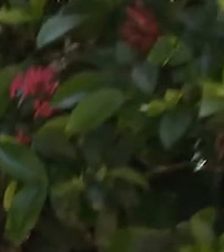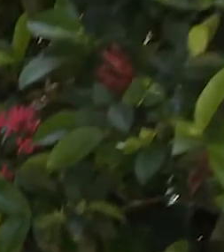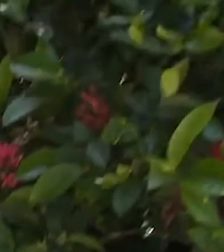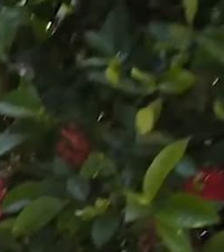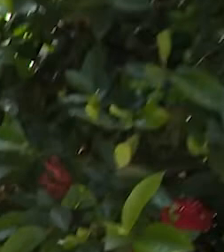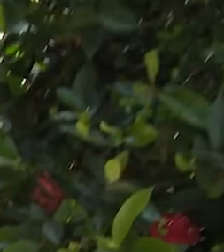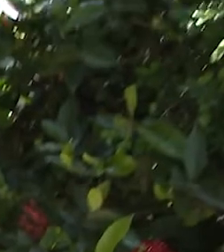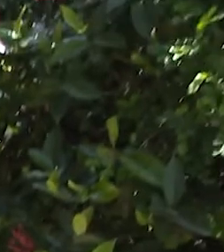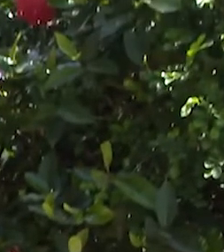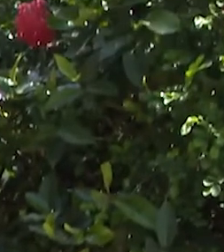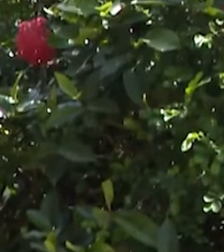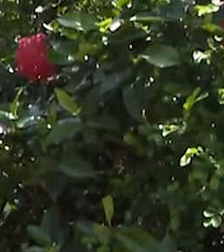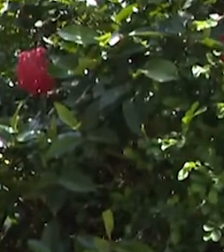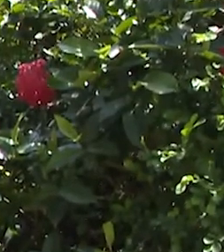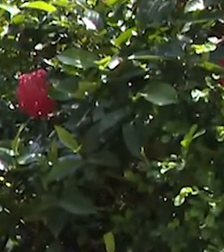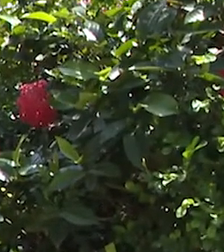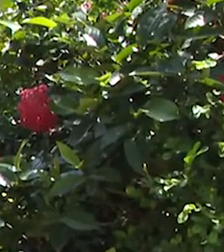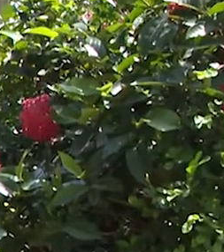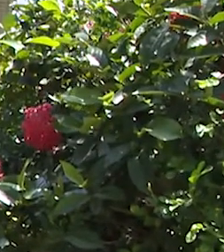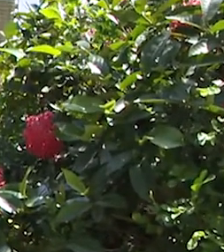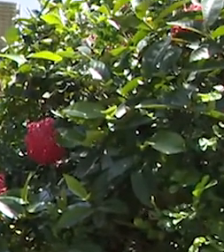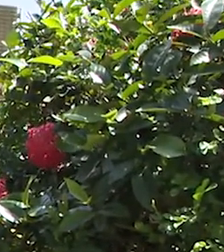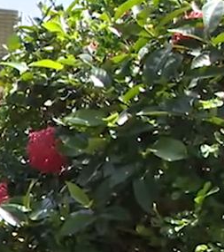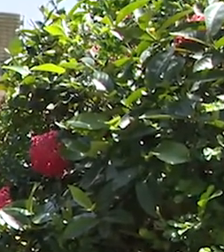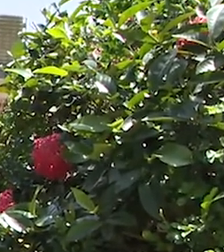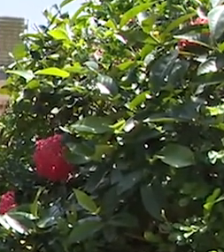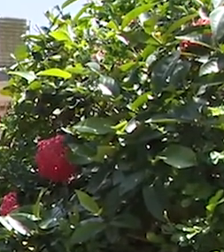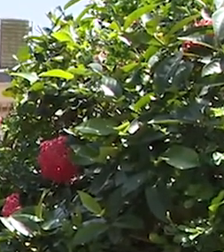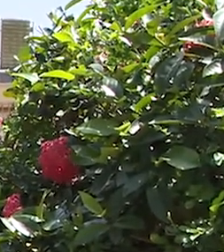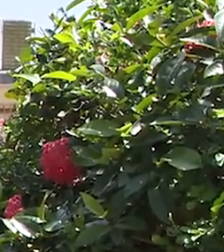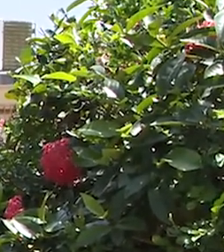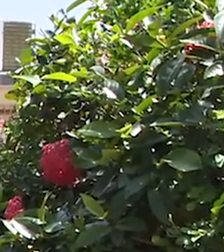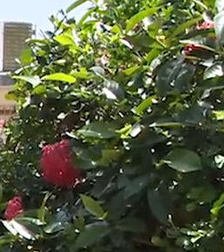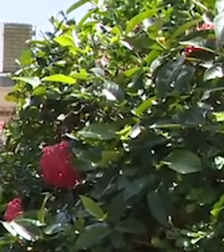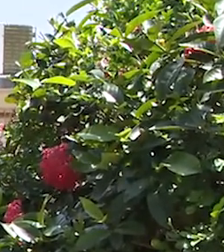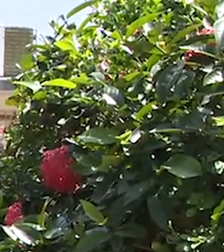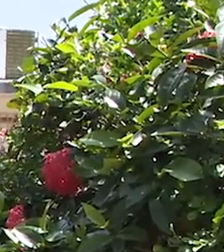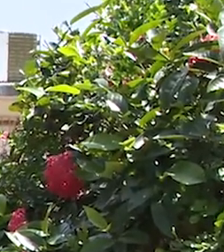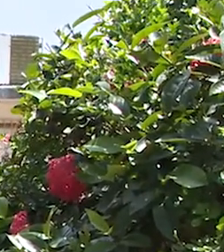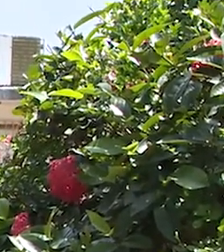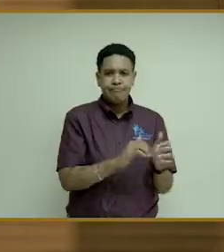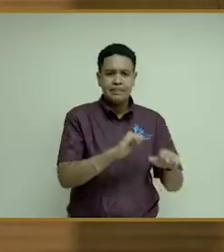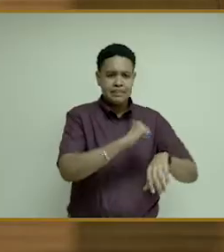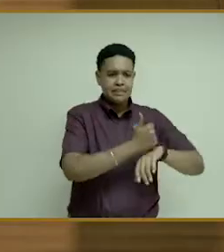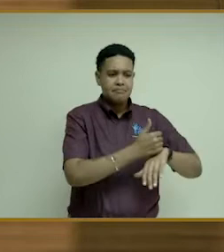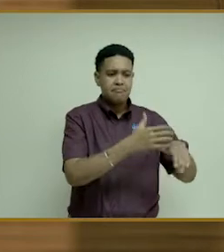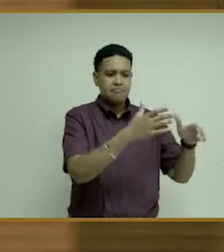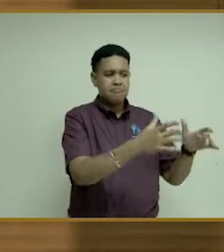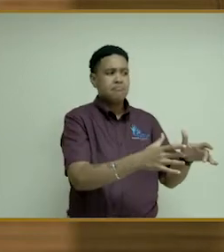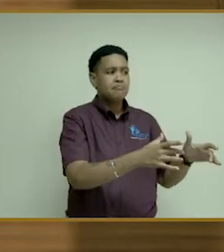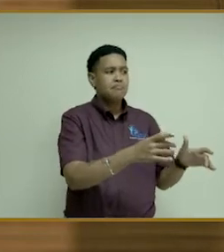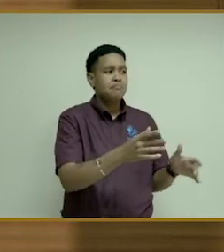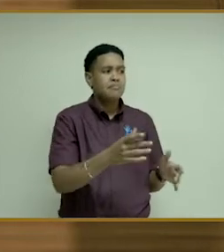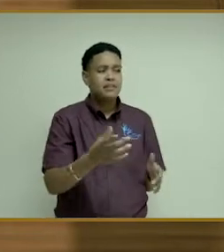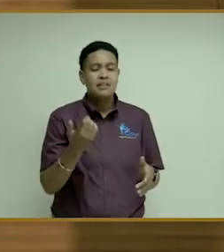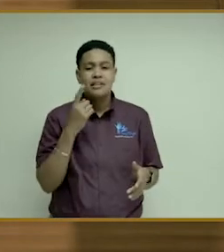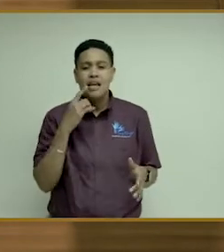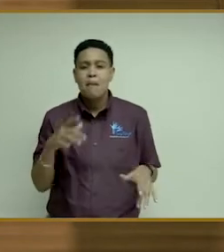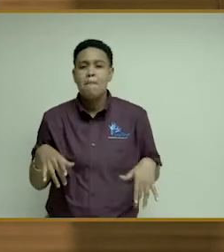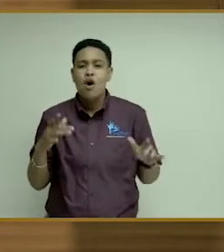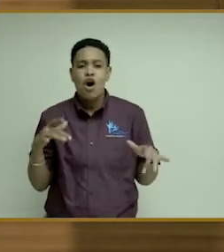number of them have put in place makeshift sanitizing stations, if you will. They just take a bucket,